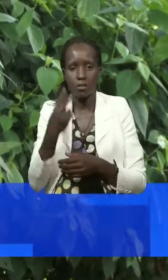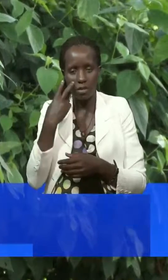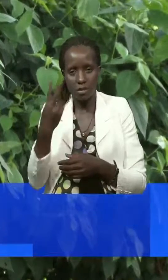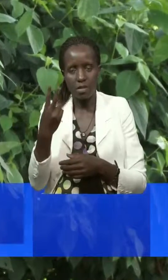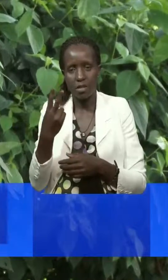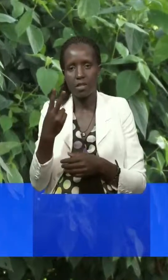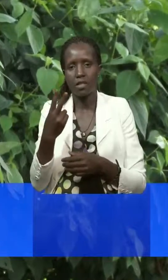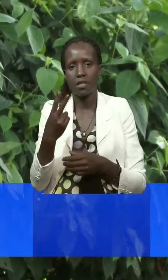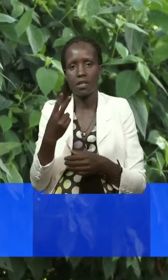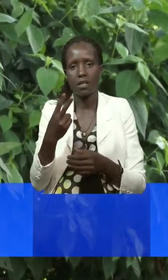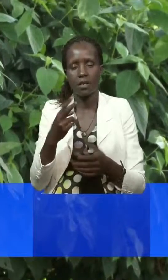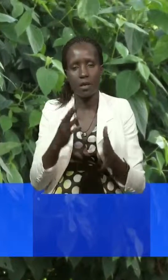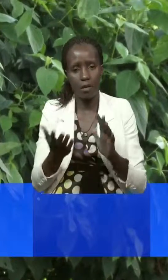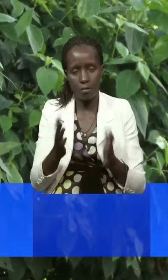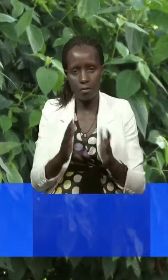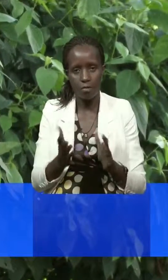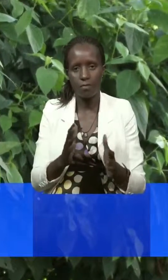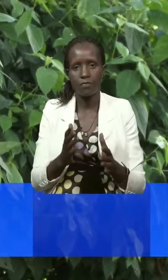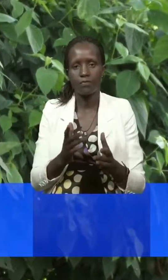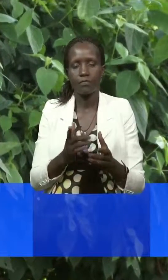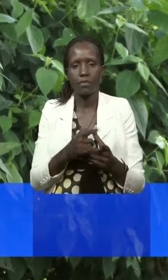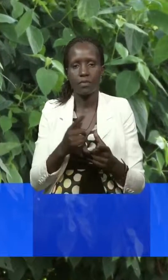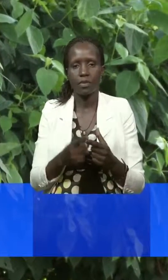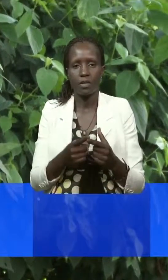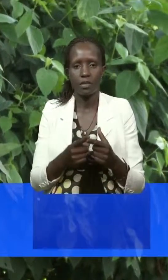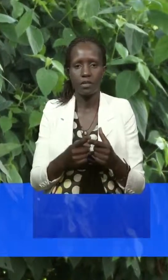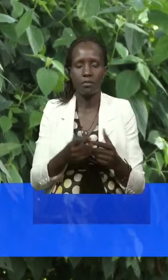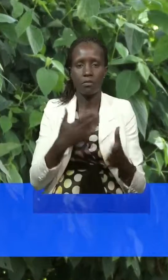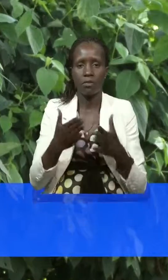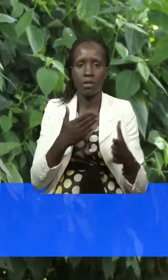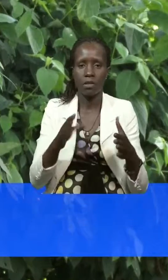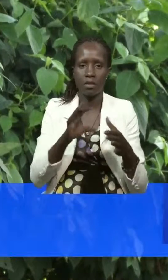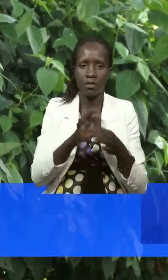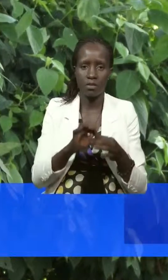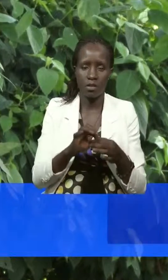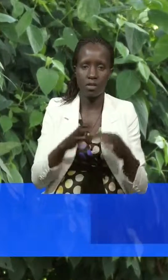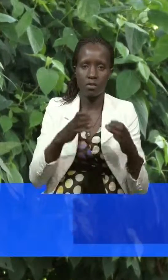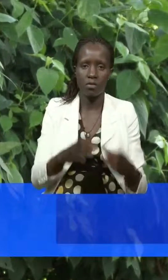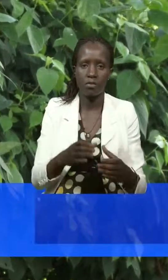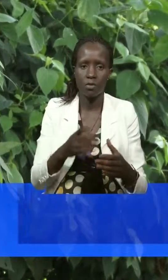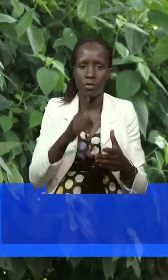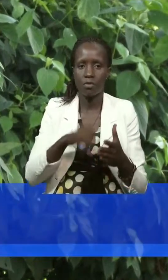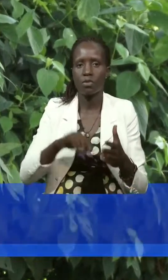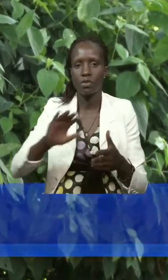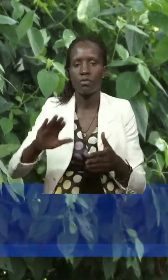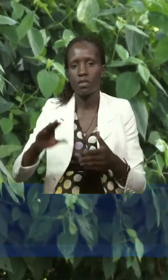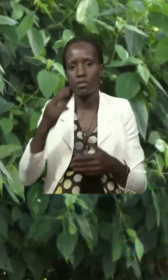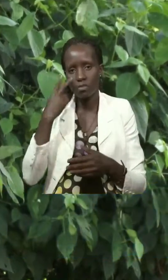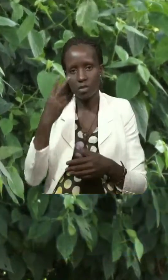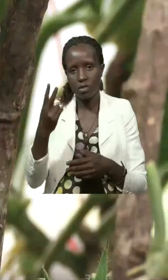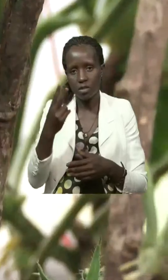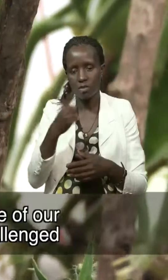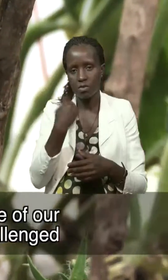tutaona ni kiasi gani, tutakawa tuweke tuingize kwa ngurubu, na ile napakia si